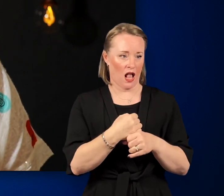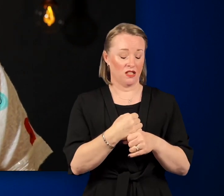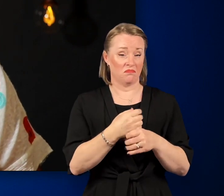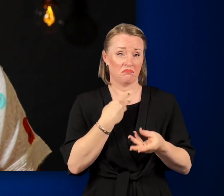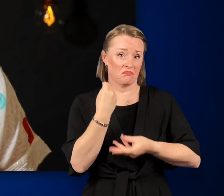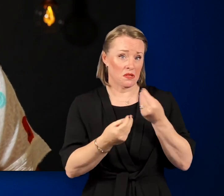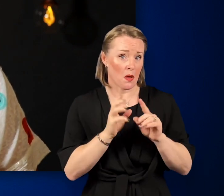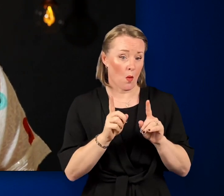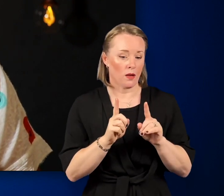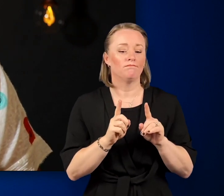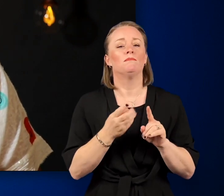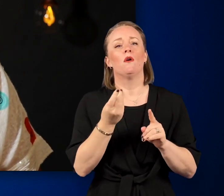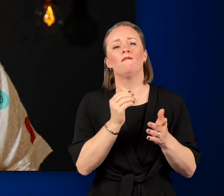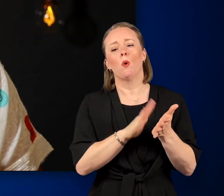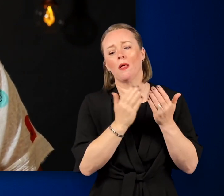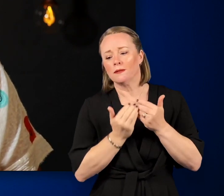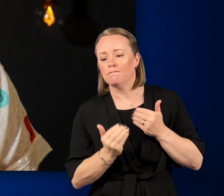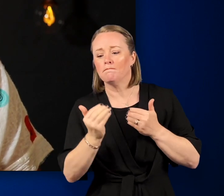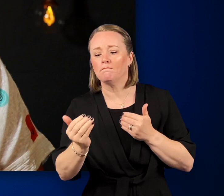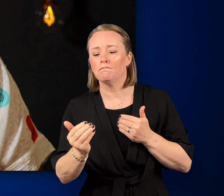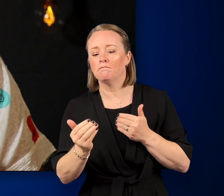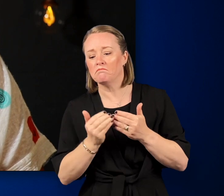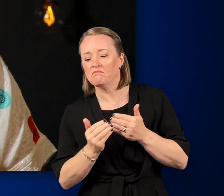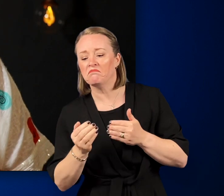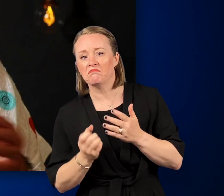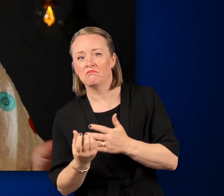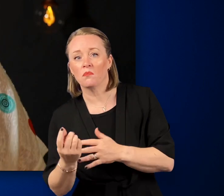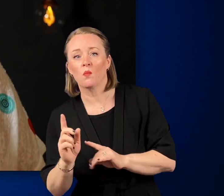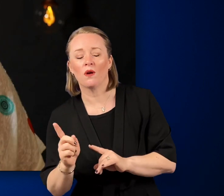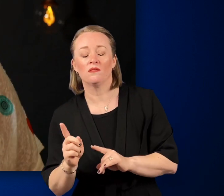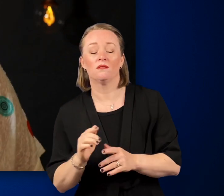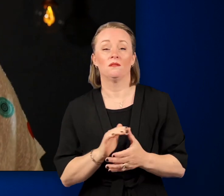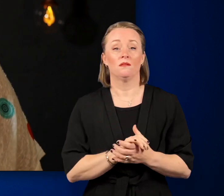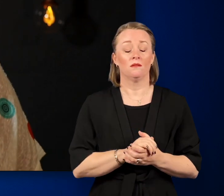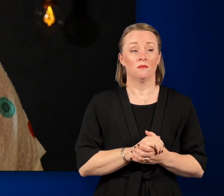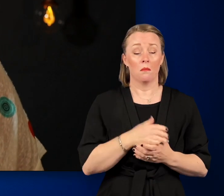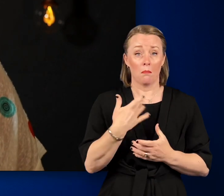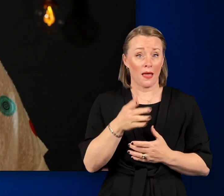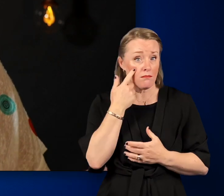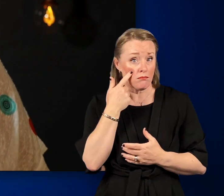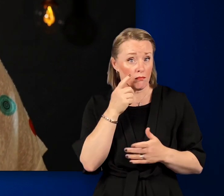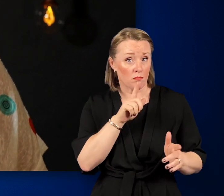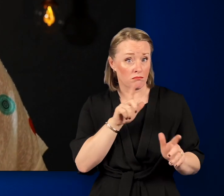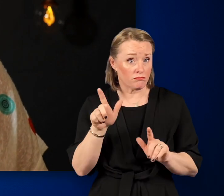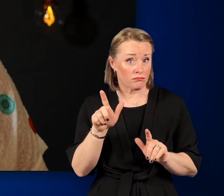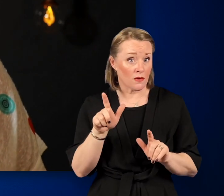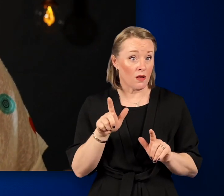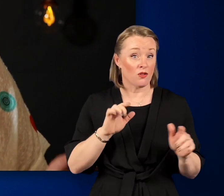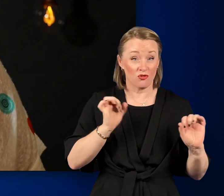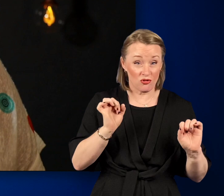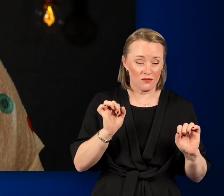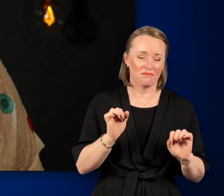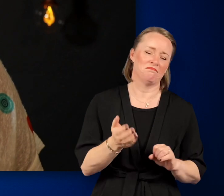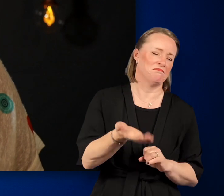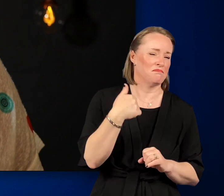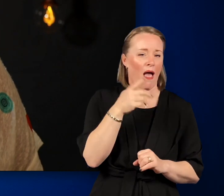heading in the next few months as a church. So if you haven't checked that out yet on our website or on our YouTube channel, then please do so. And if